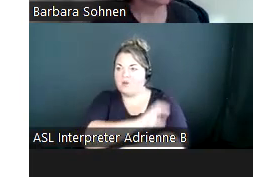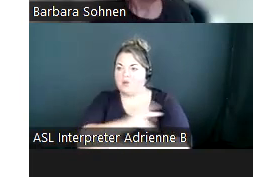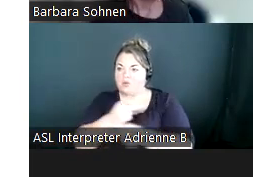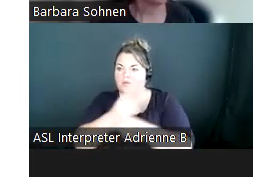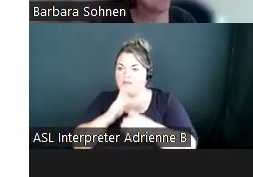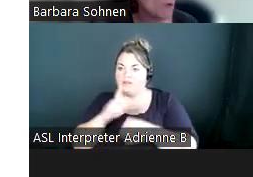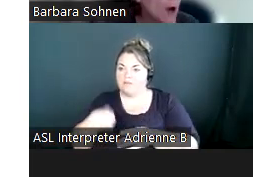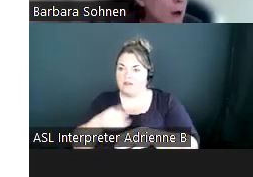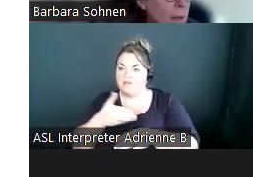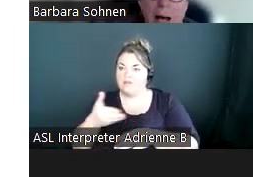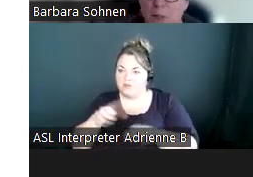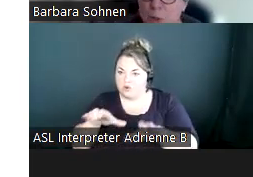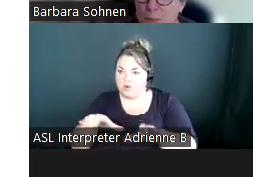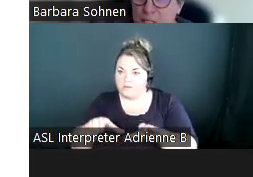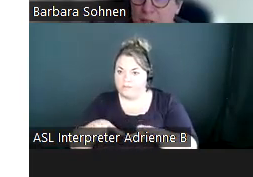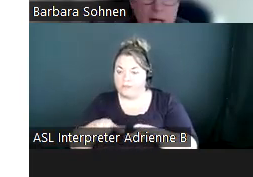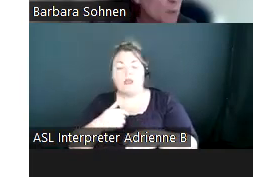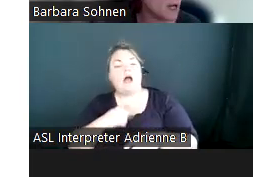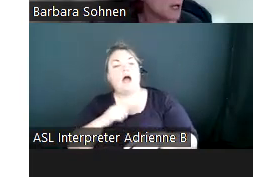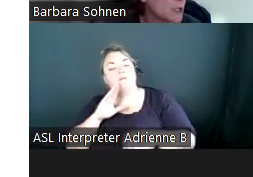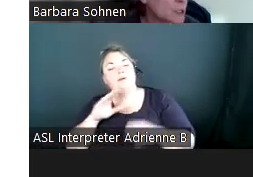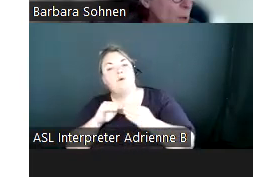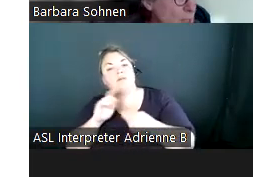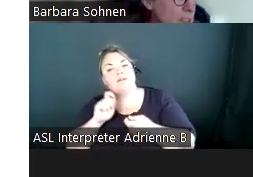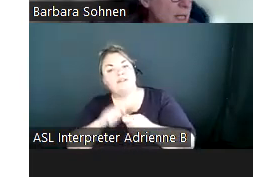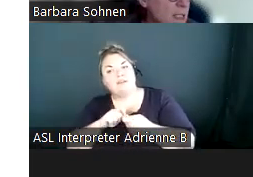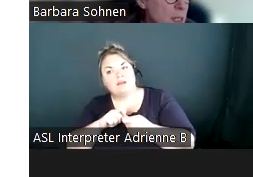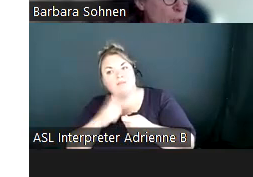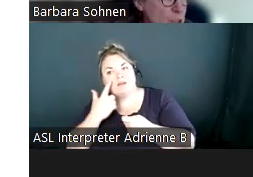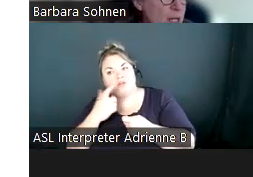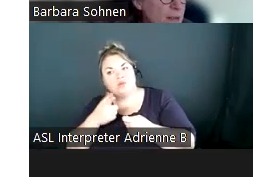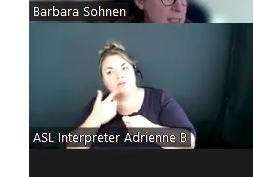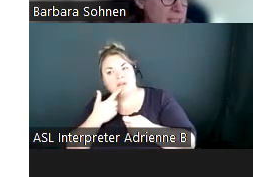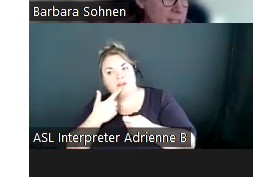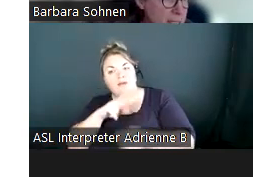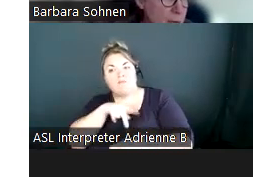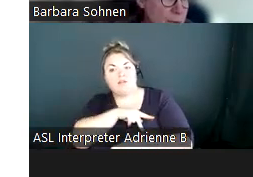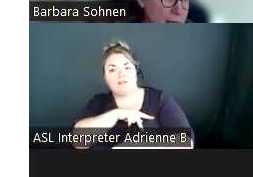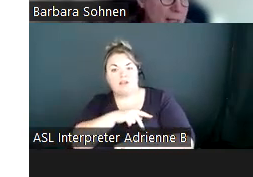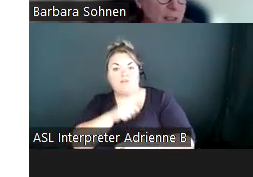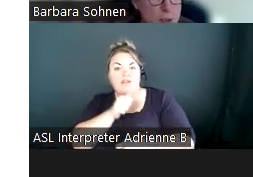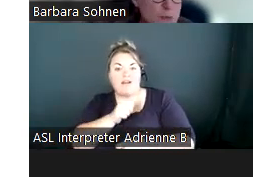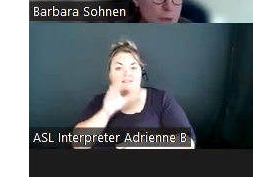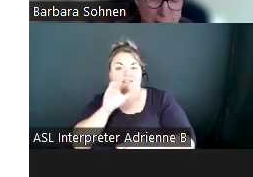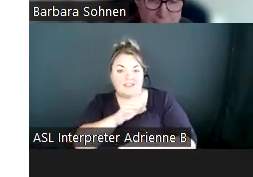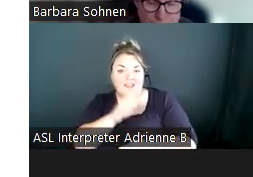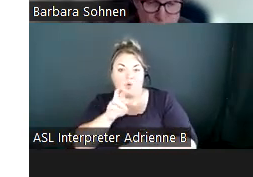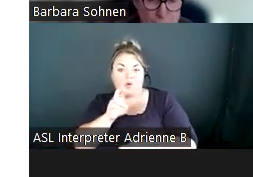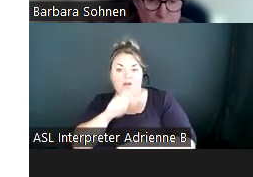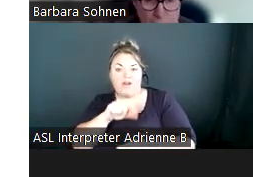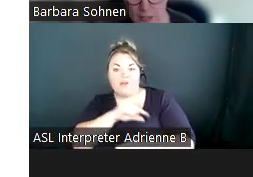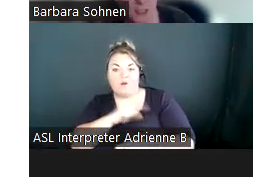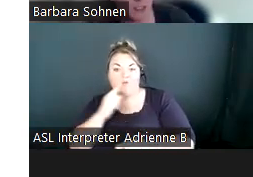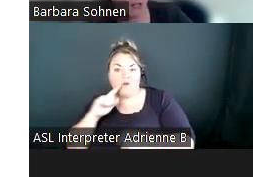do. I'll be more specific then, because when you said personnel not seeking or not eligible for a